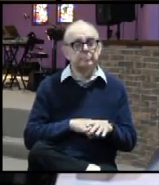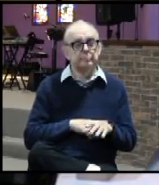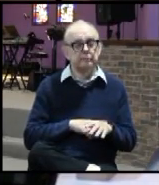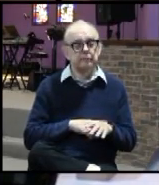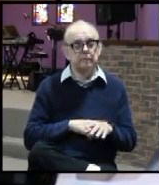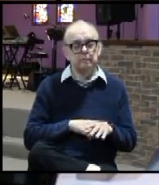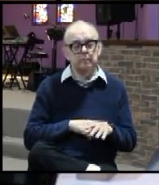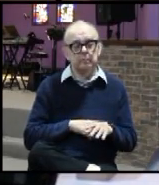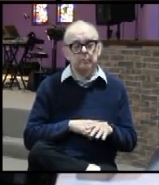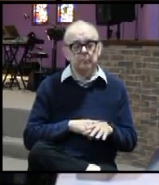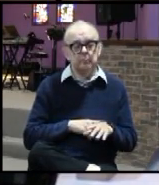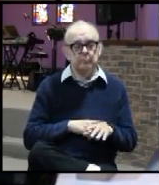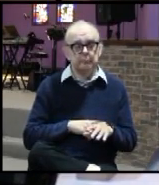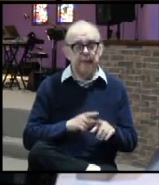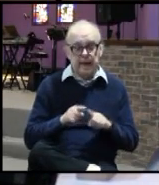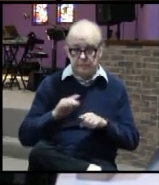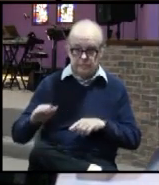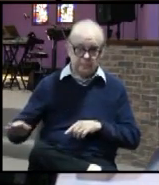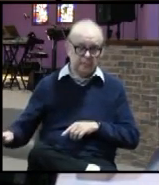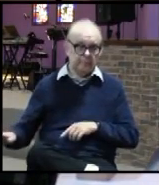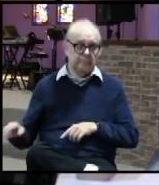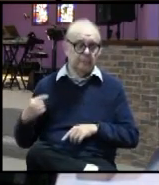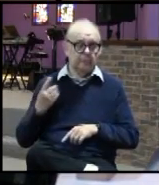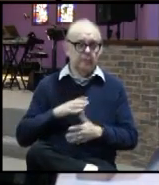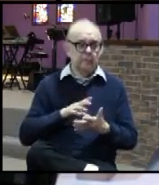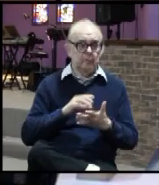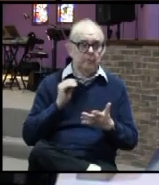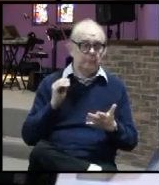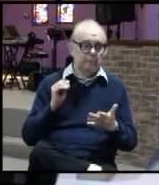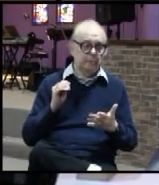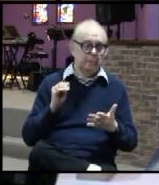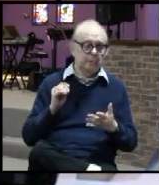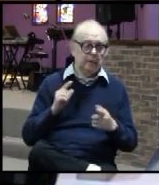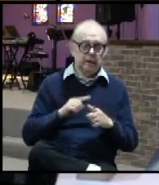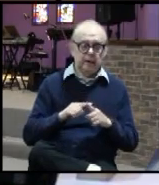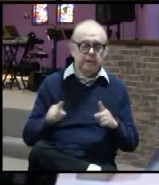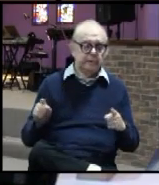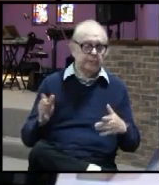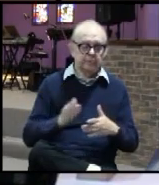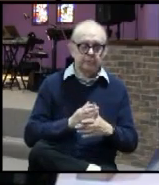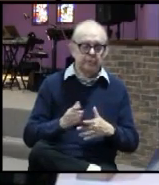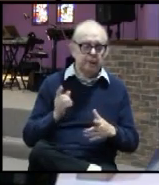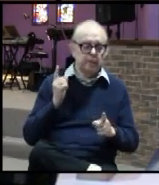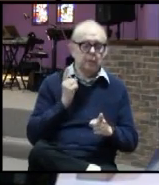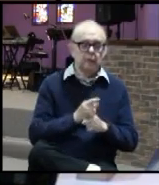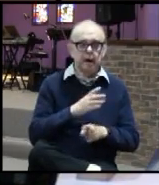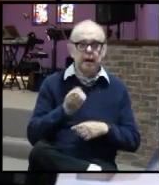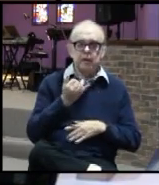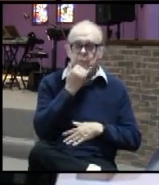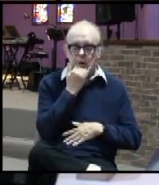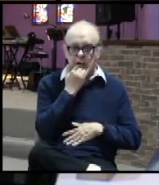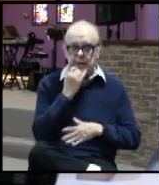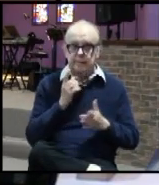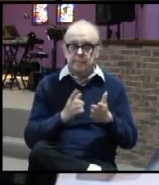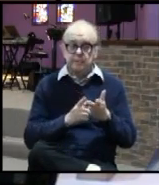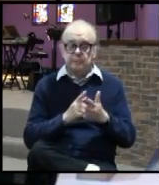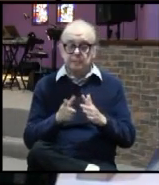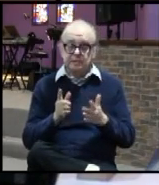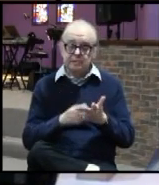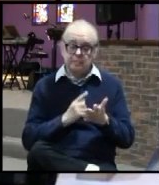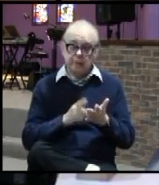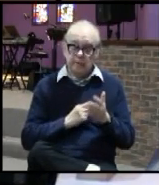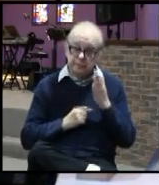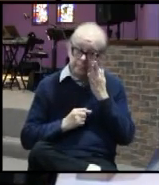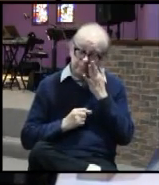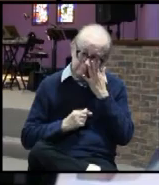as children, we learn the difference between right and wrong. But yet sometimes